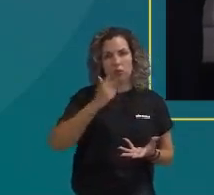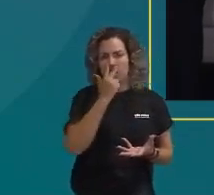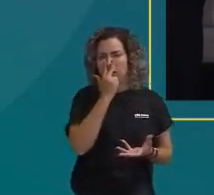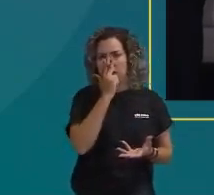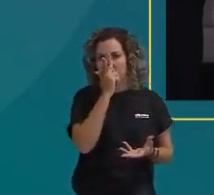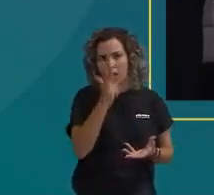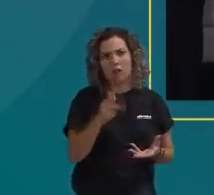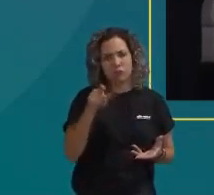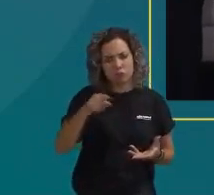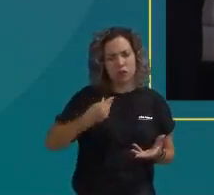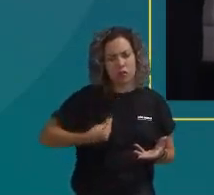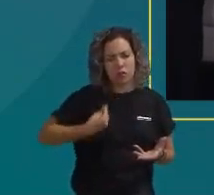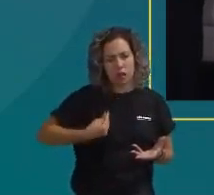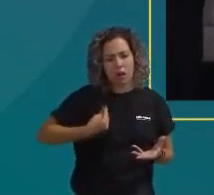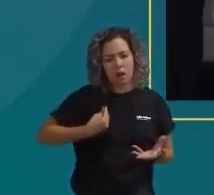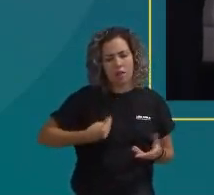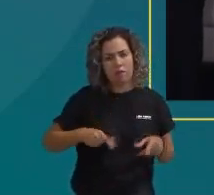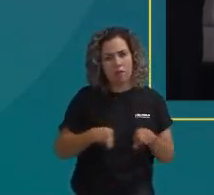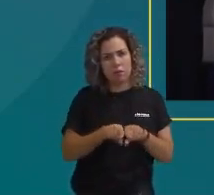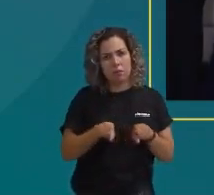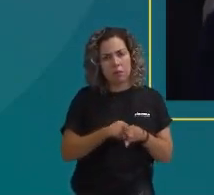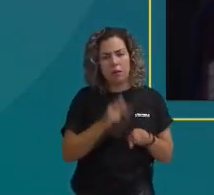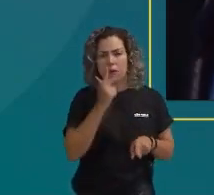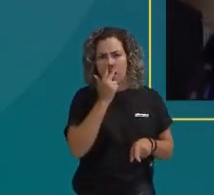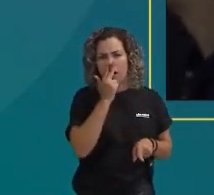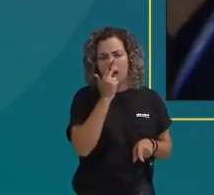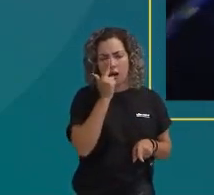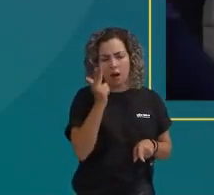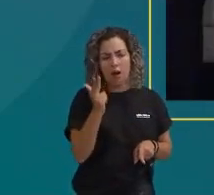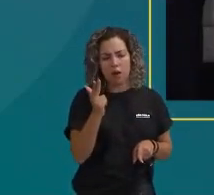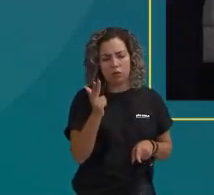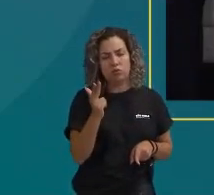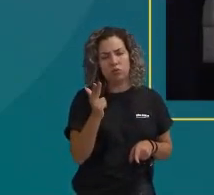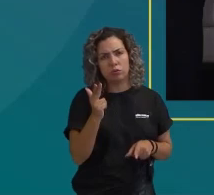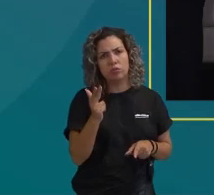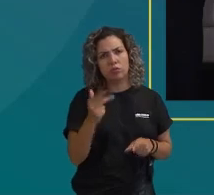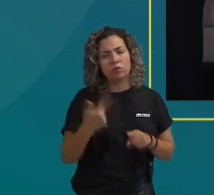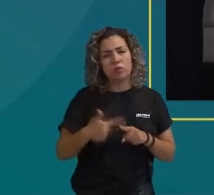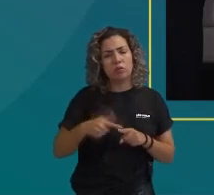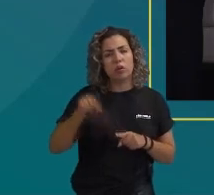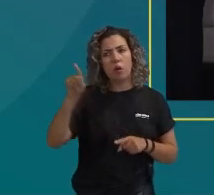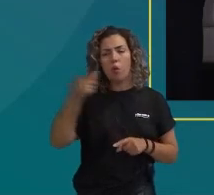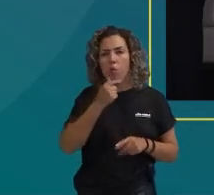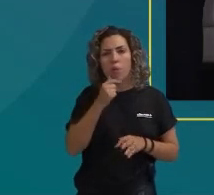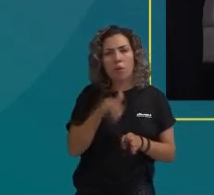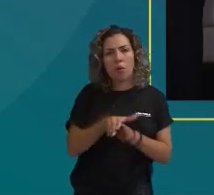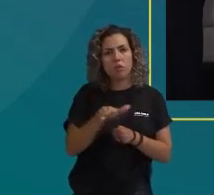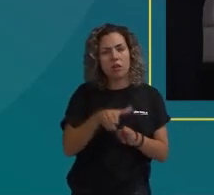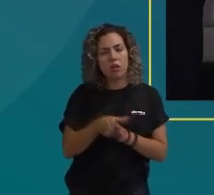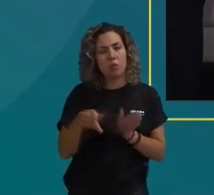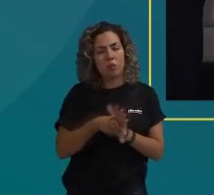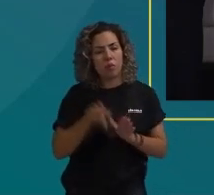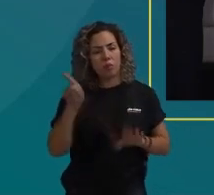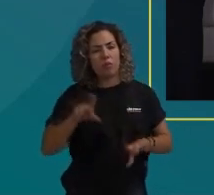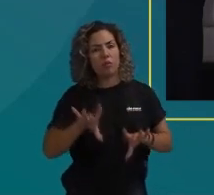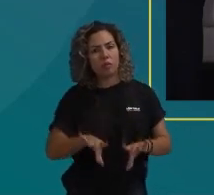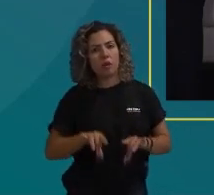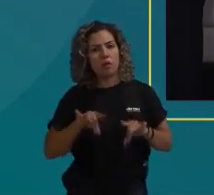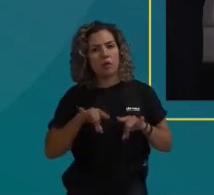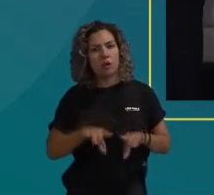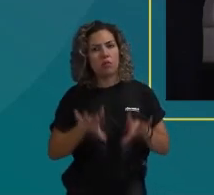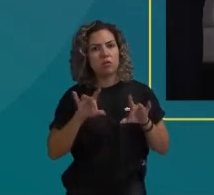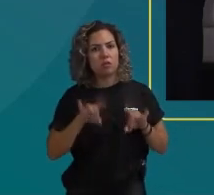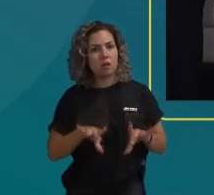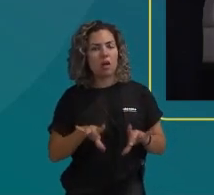were complimenting him, the Australian counselor from the Oceana group. He was telling about a soldier fly. We have